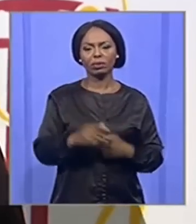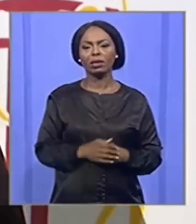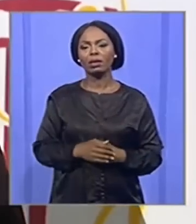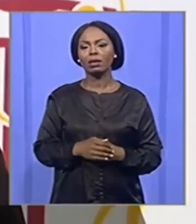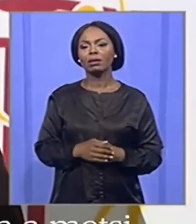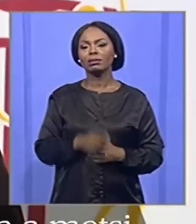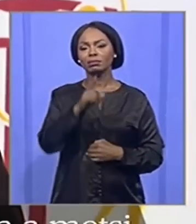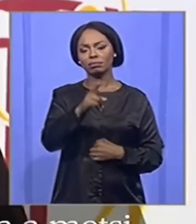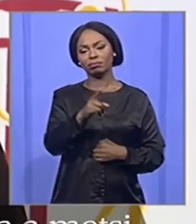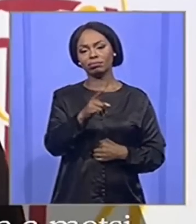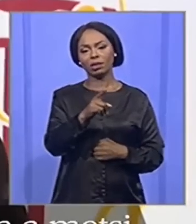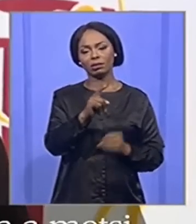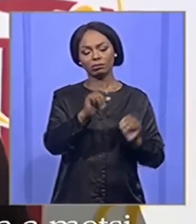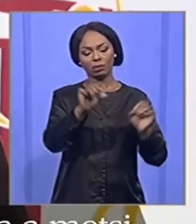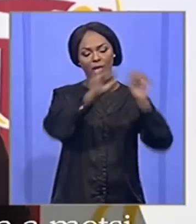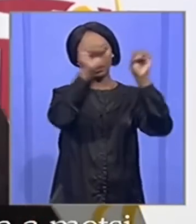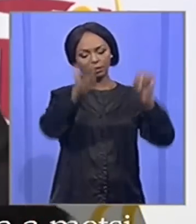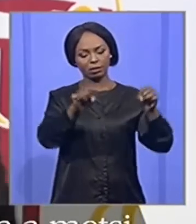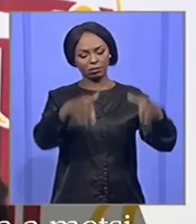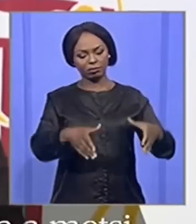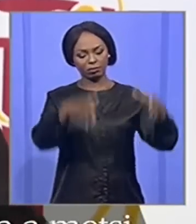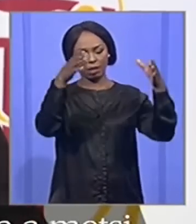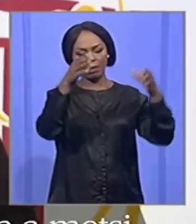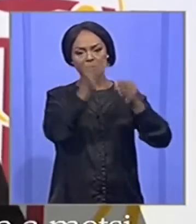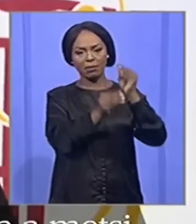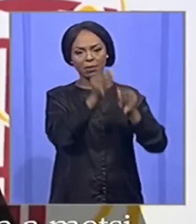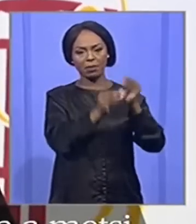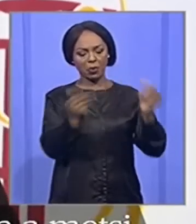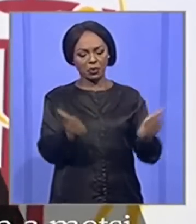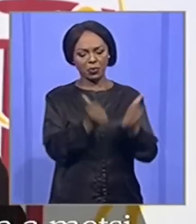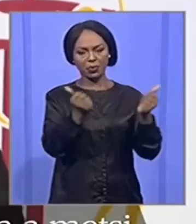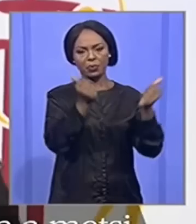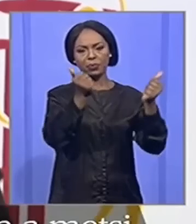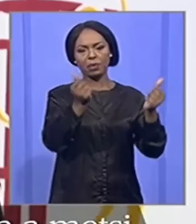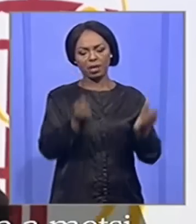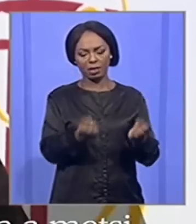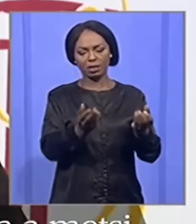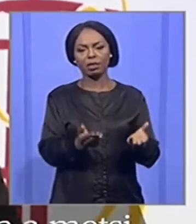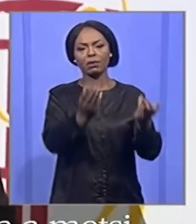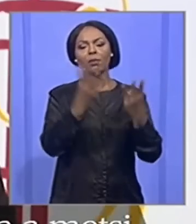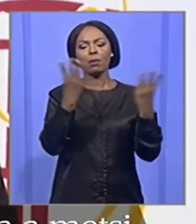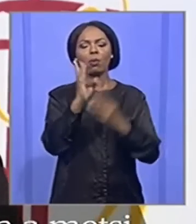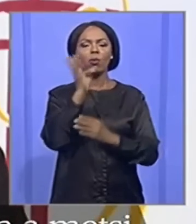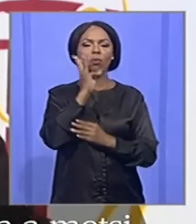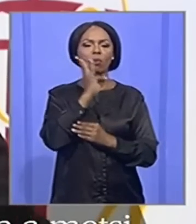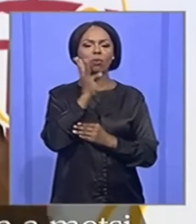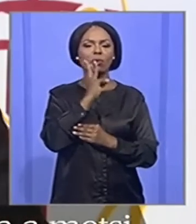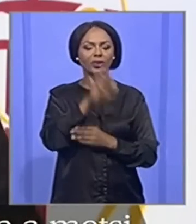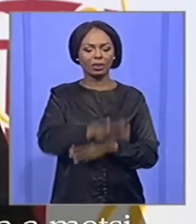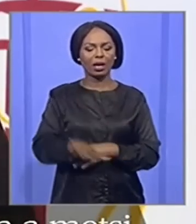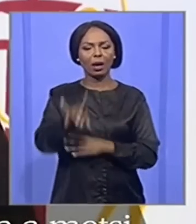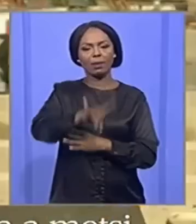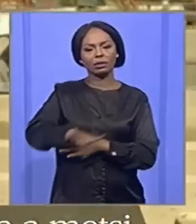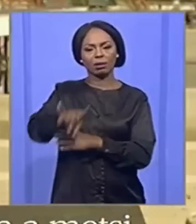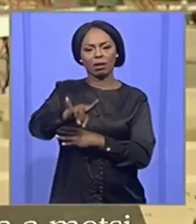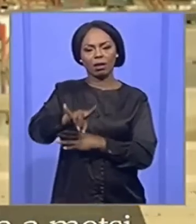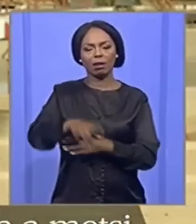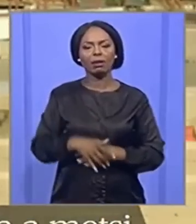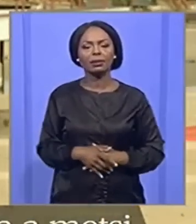on the first installation, it should be able to feed people of Hammanskraal via the Babeleki reservoir and to their